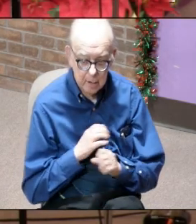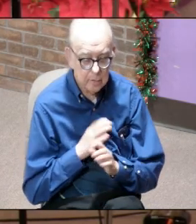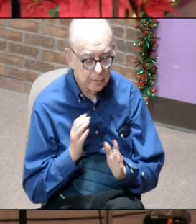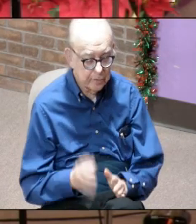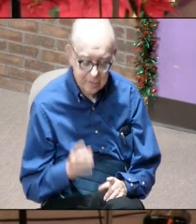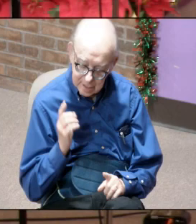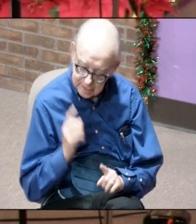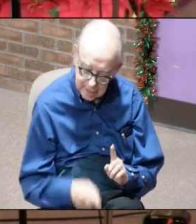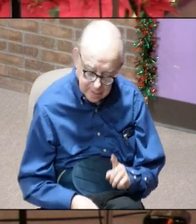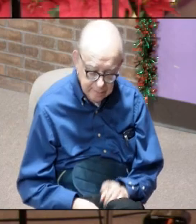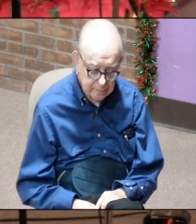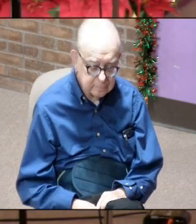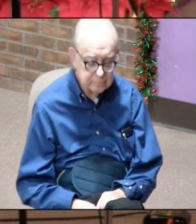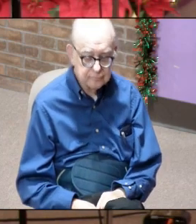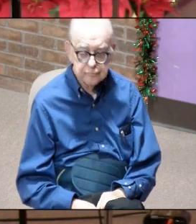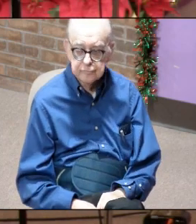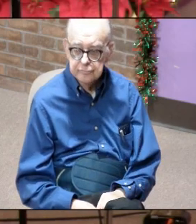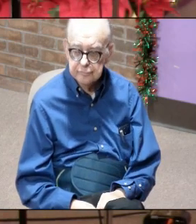Okay?